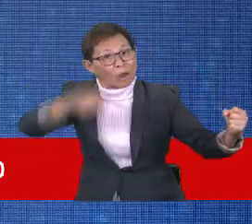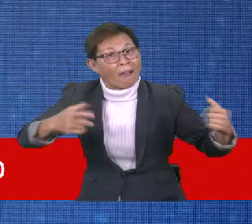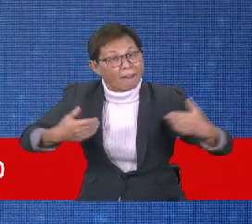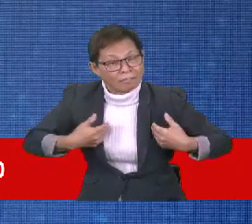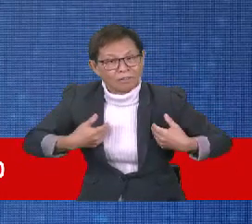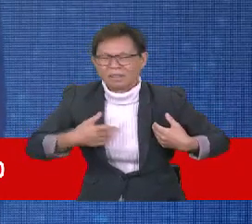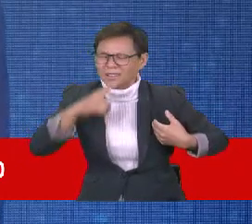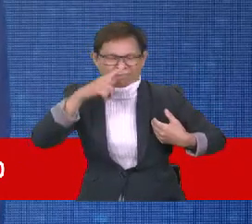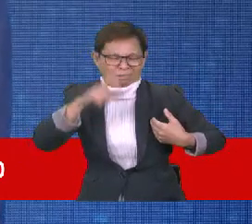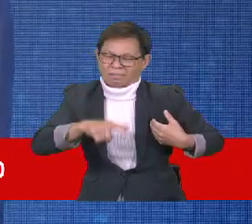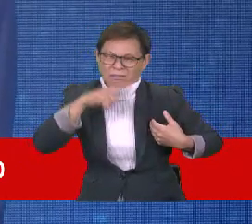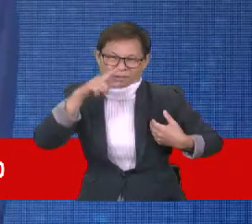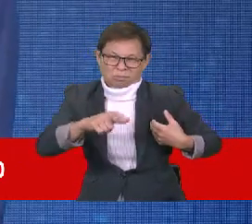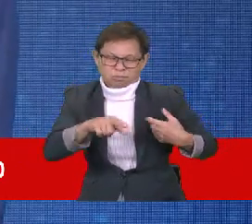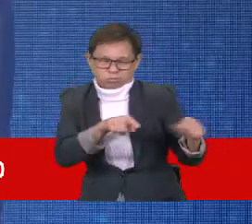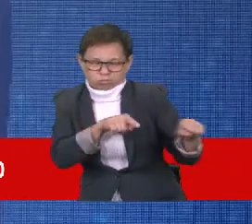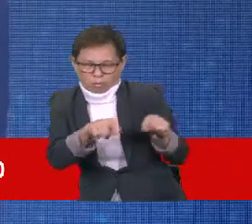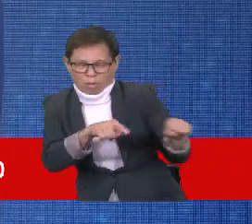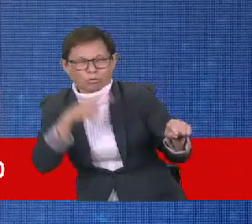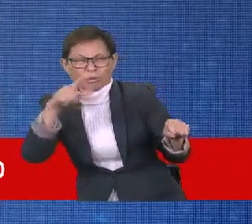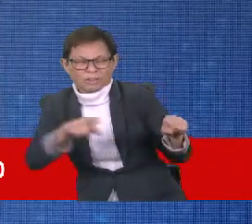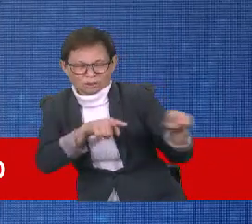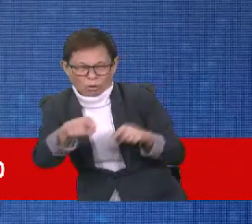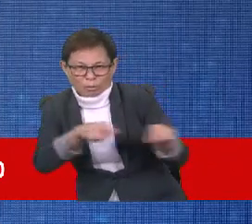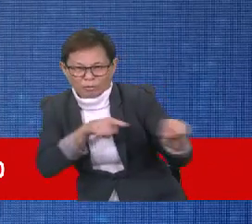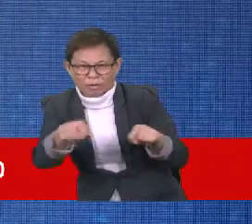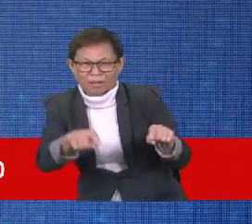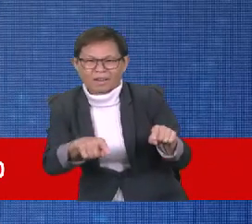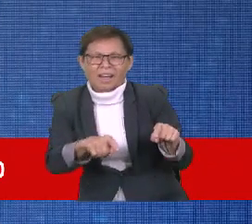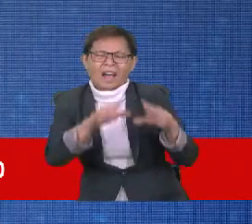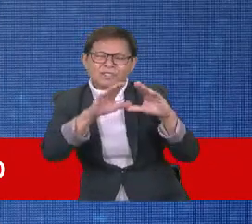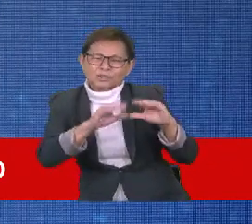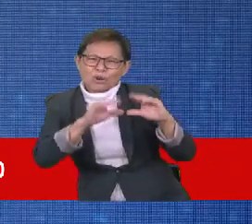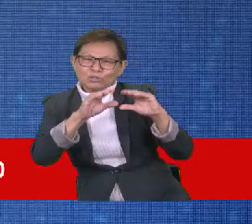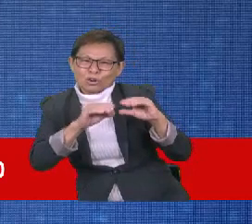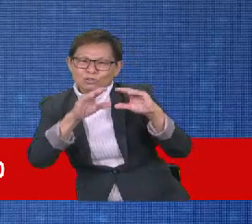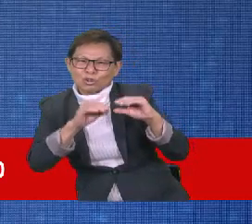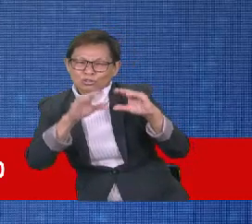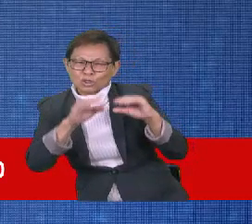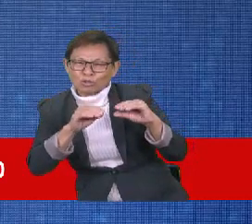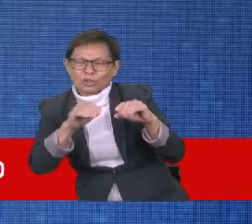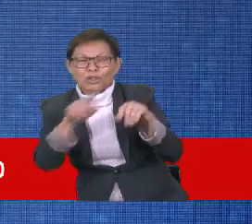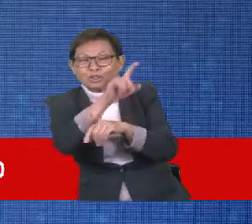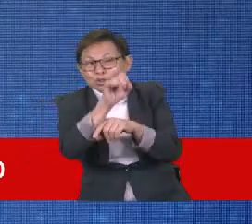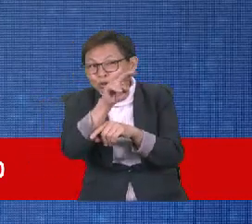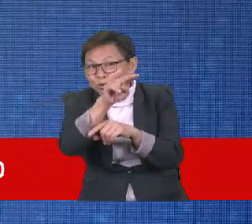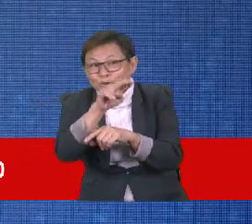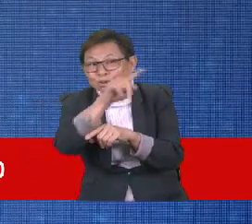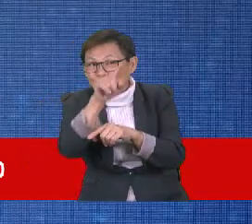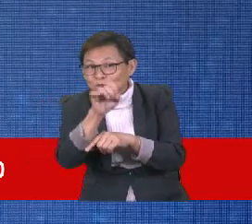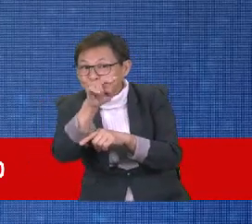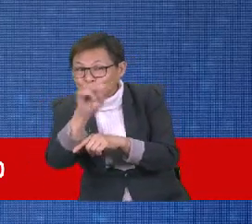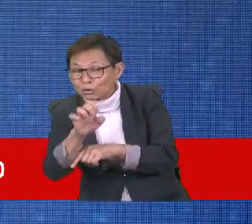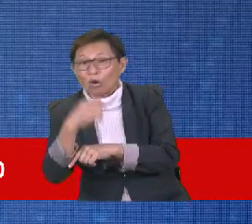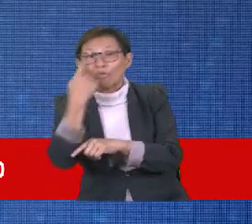to necessarily compete, but at least to have like a buffer zone. And